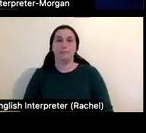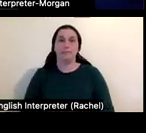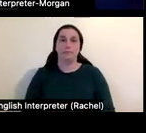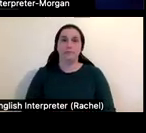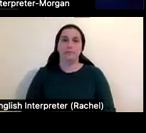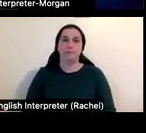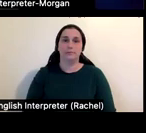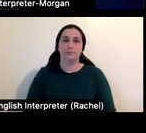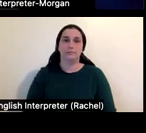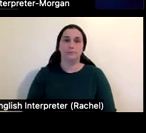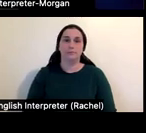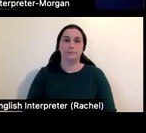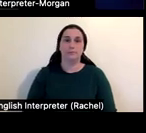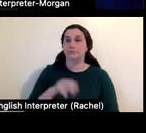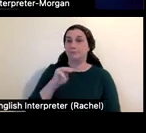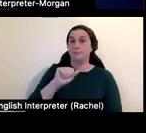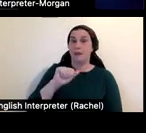Katze?